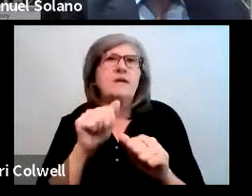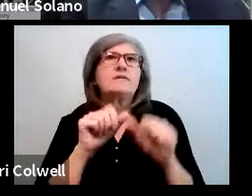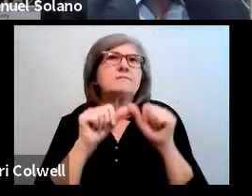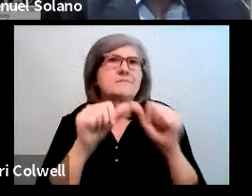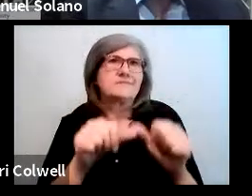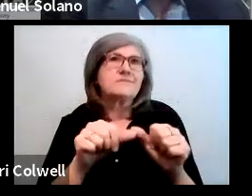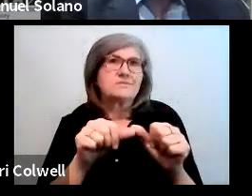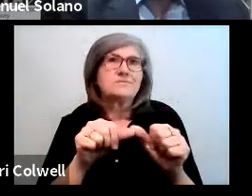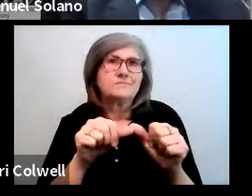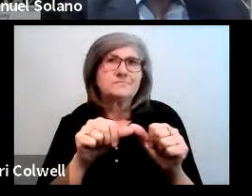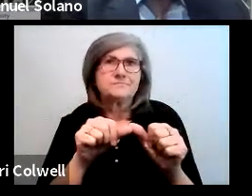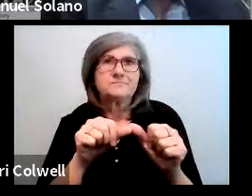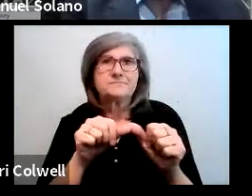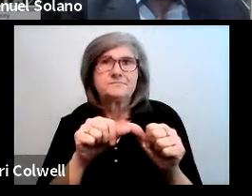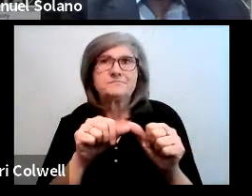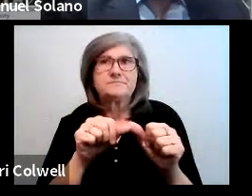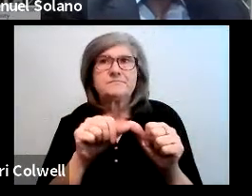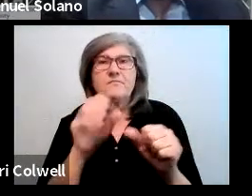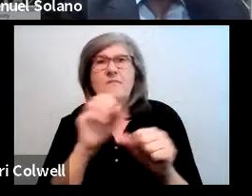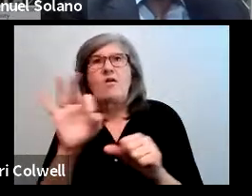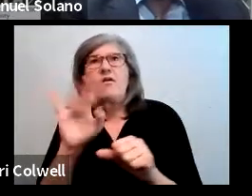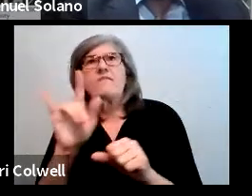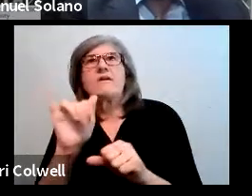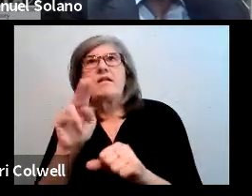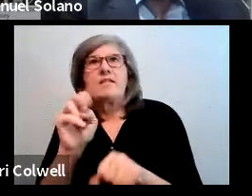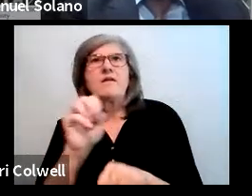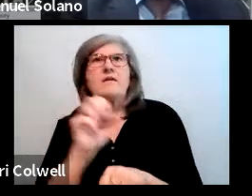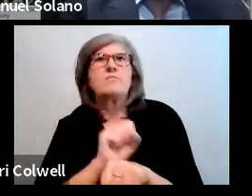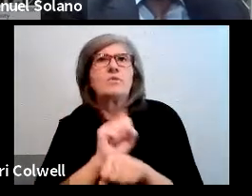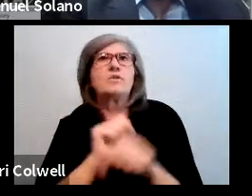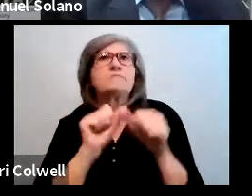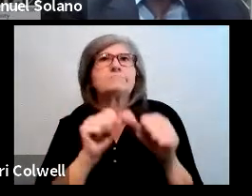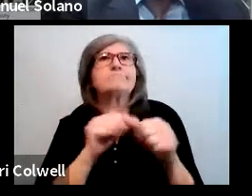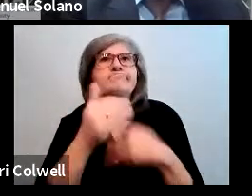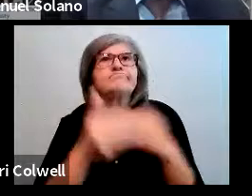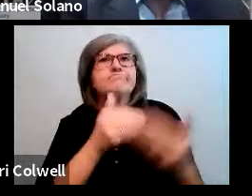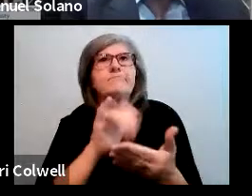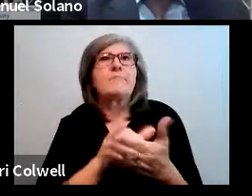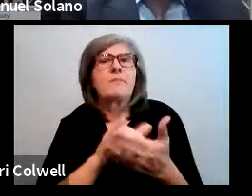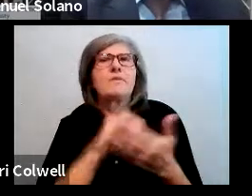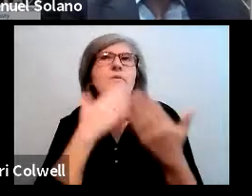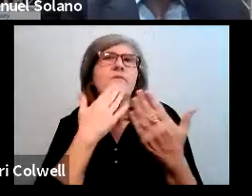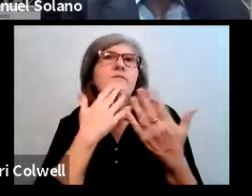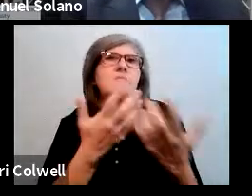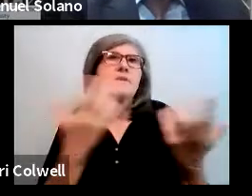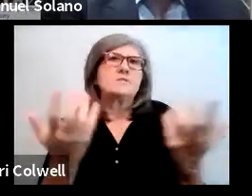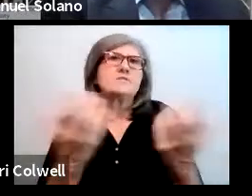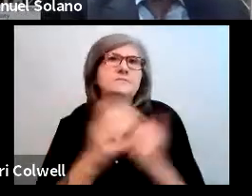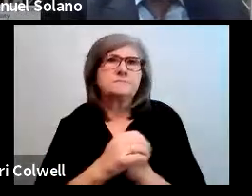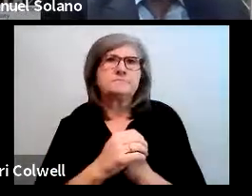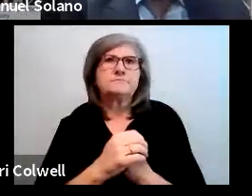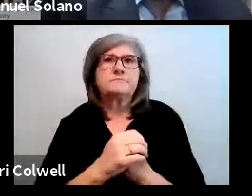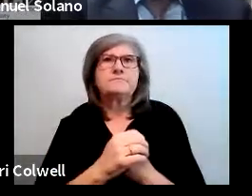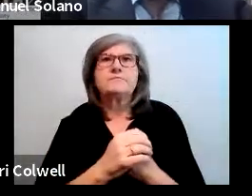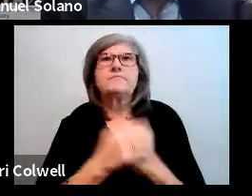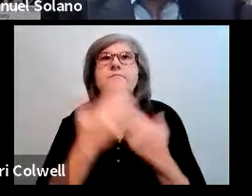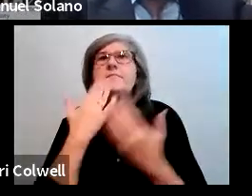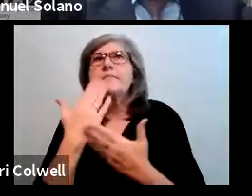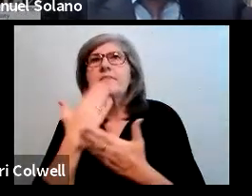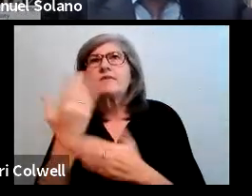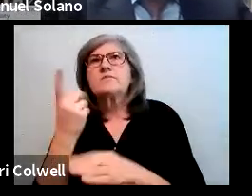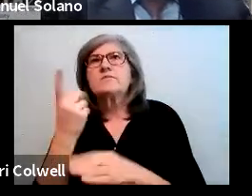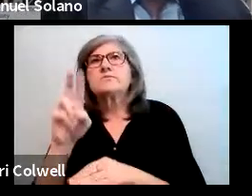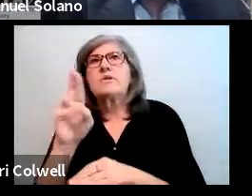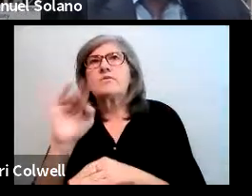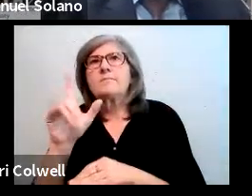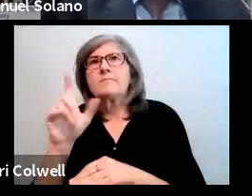even offline working on some of these initiatives. So thank you guys very much. Thank you all. And thank you, Dr.